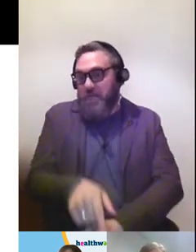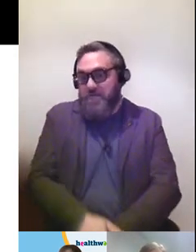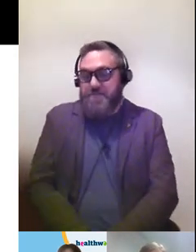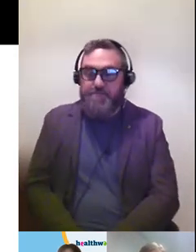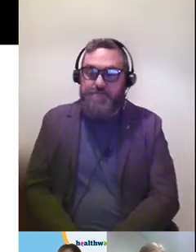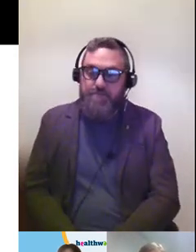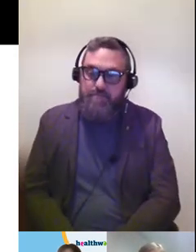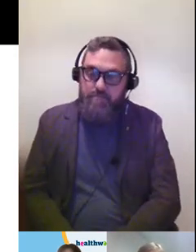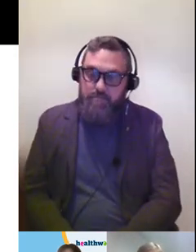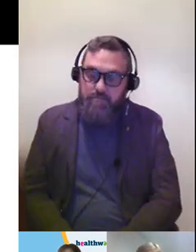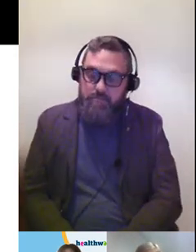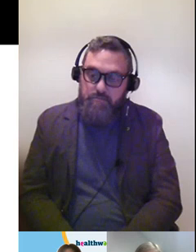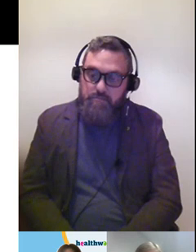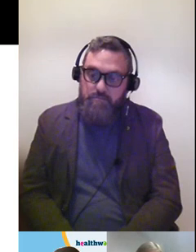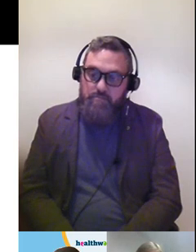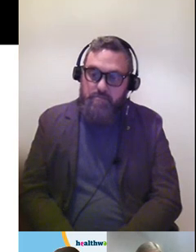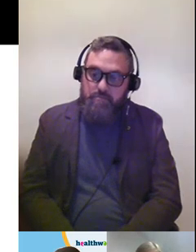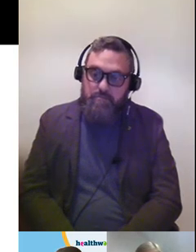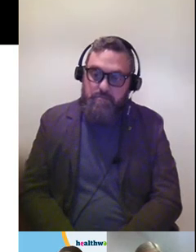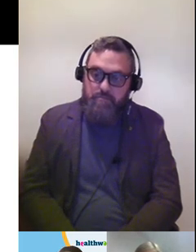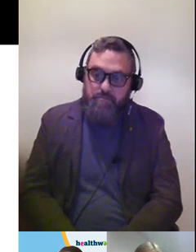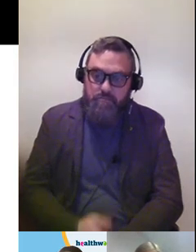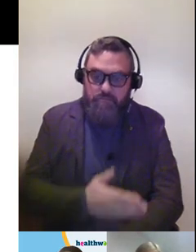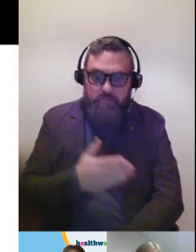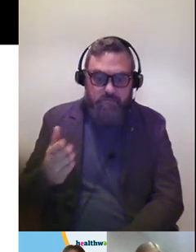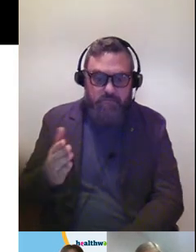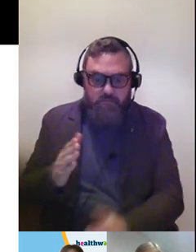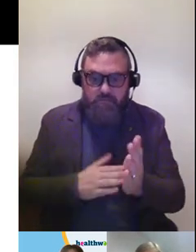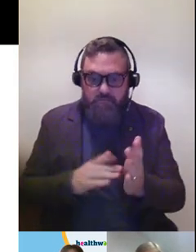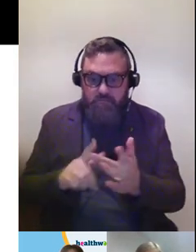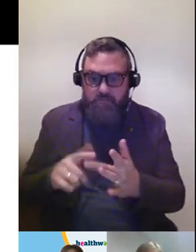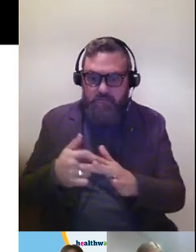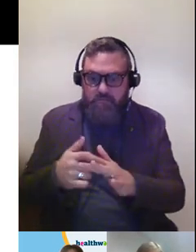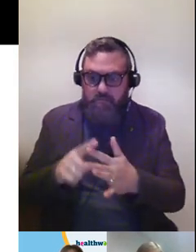Okay, thank you. Can we go to Mike Hobbs now, please?